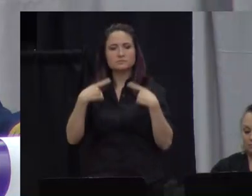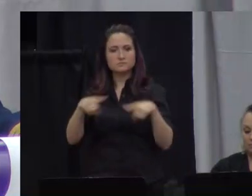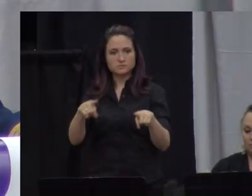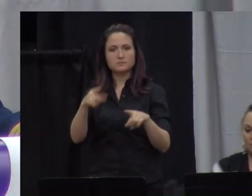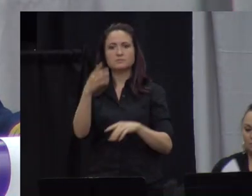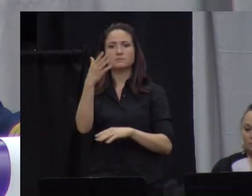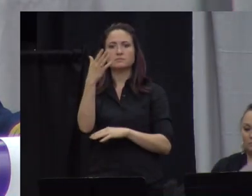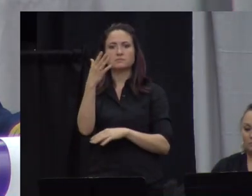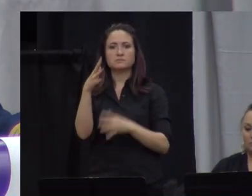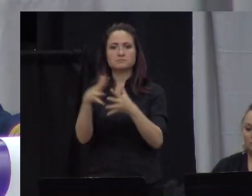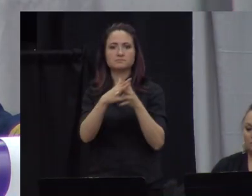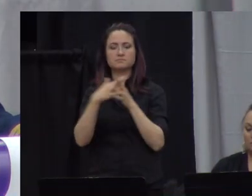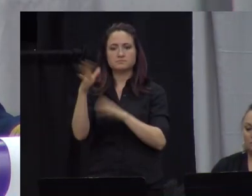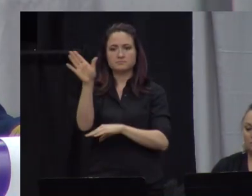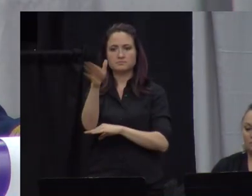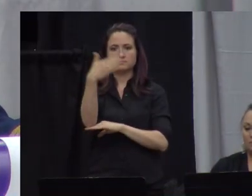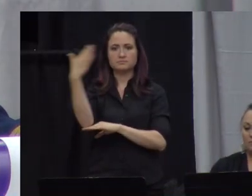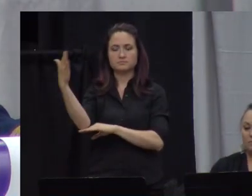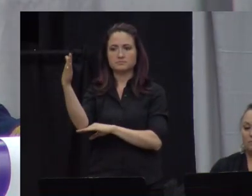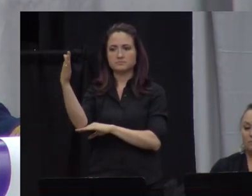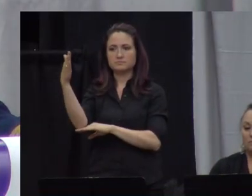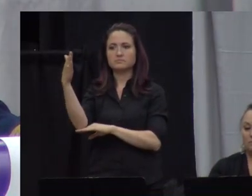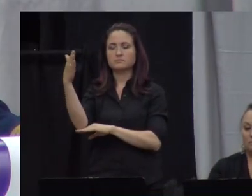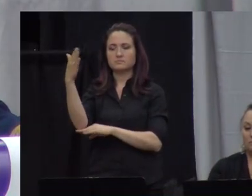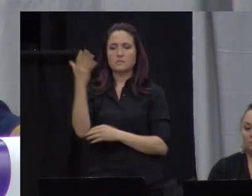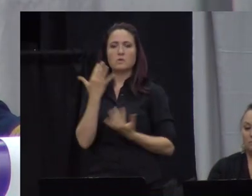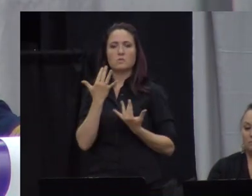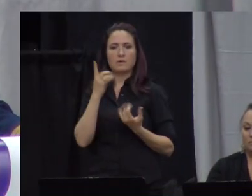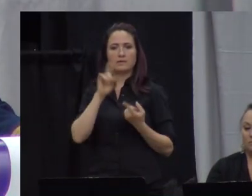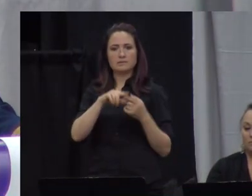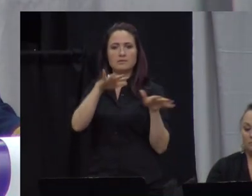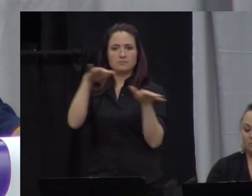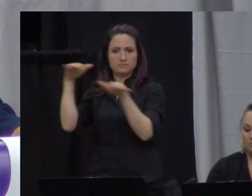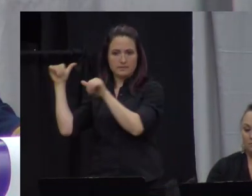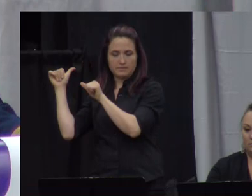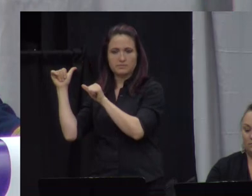colors, as well as waiting until the colors have left the floor.